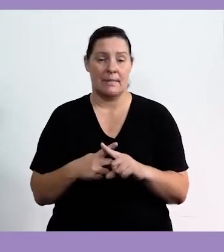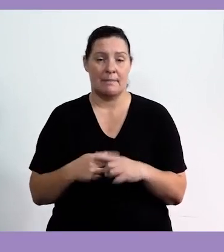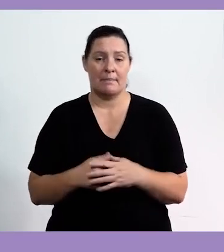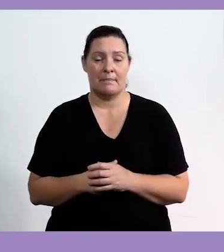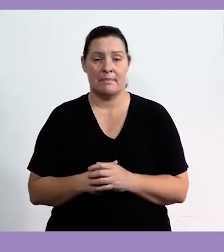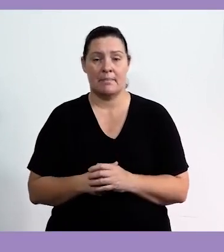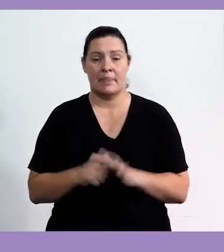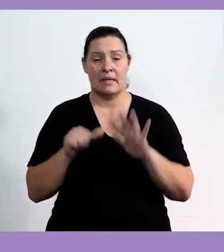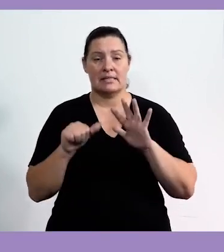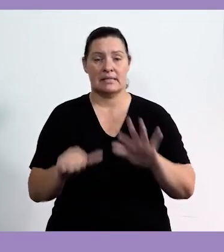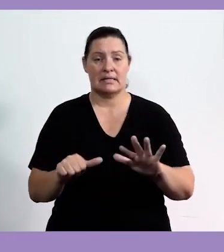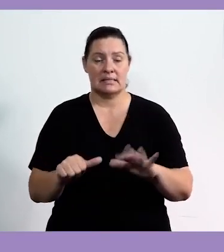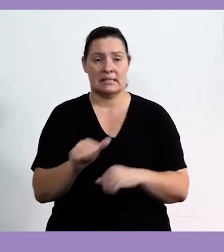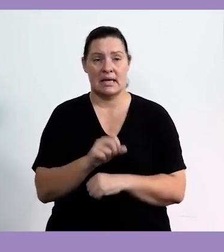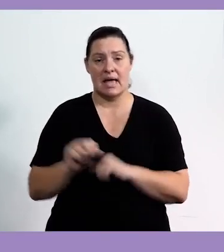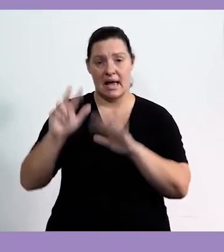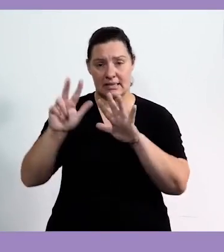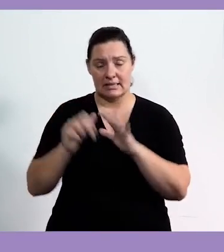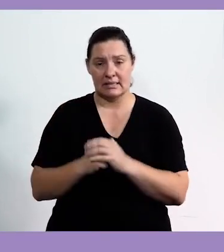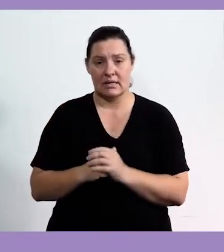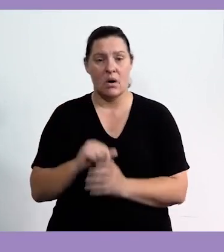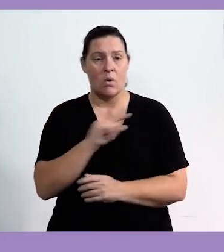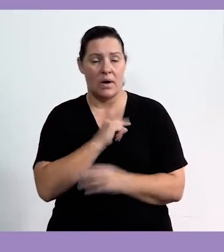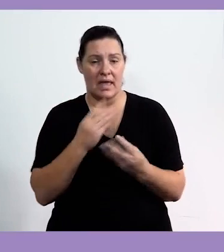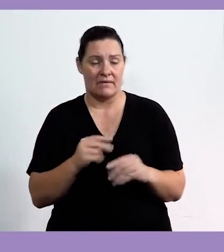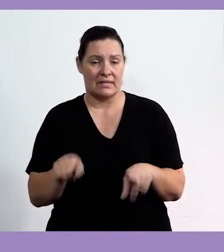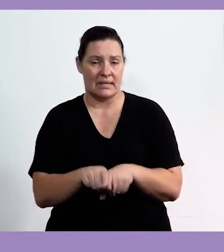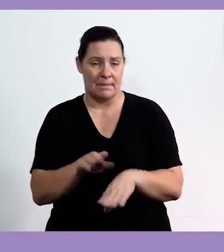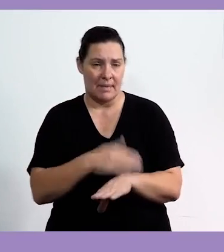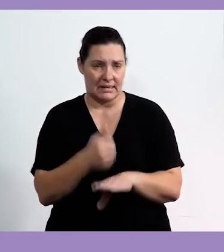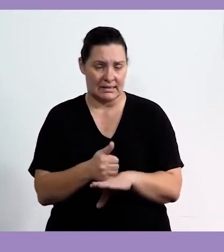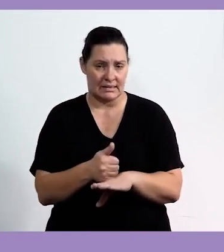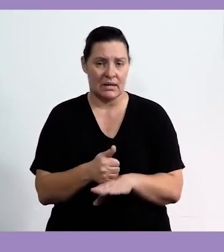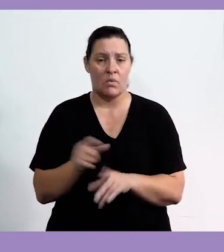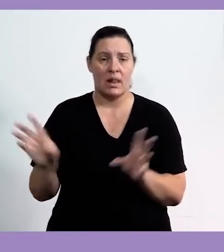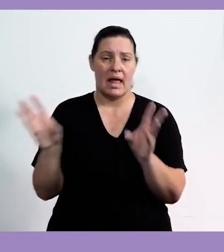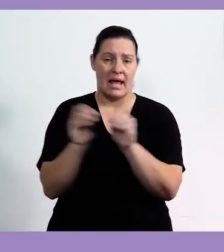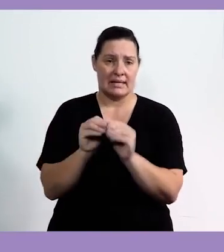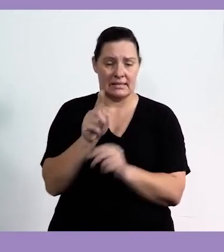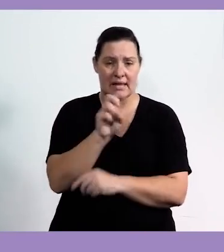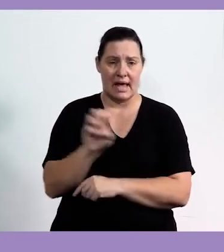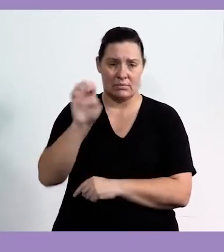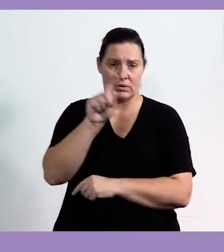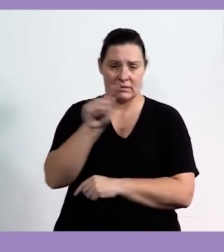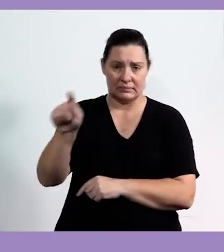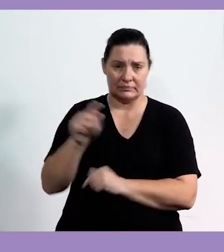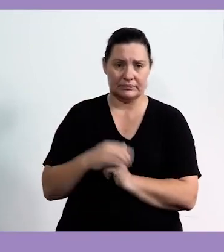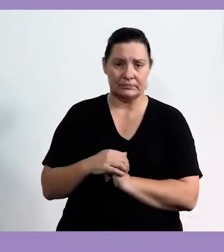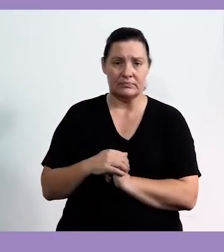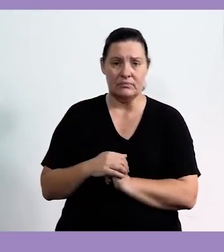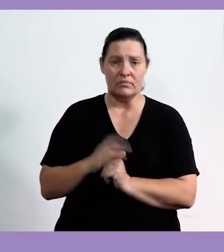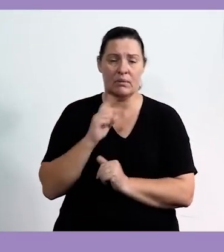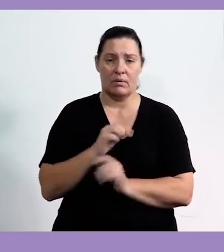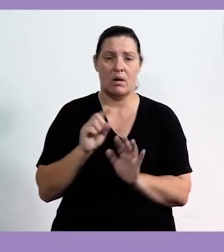to multiply this with 6 to the exponent 8, and because they have the same base, we are going to add the